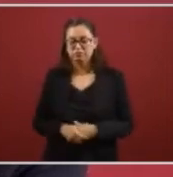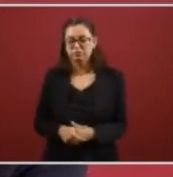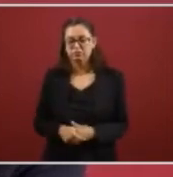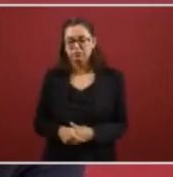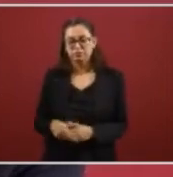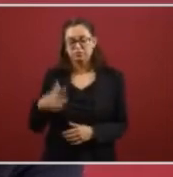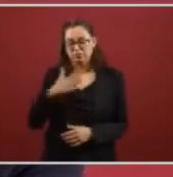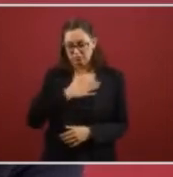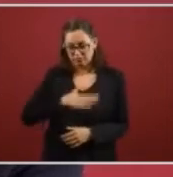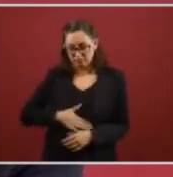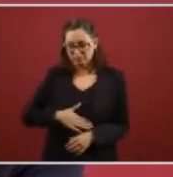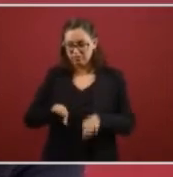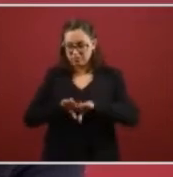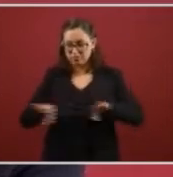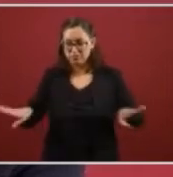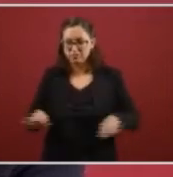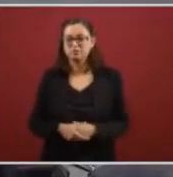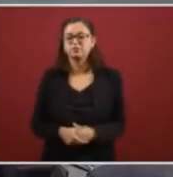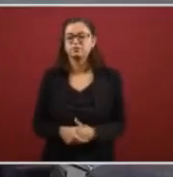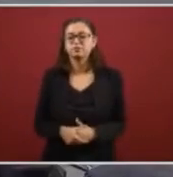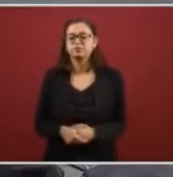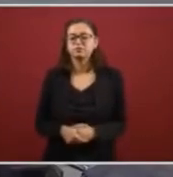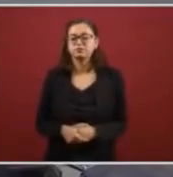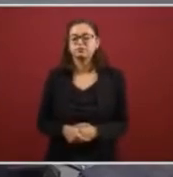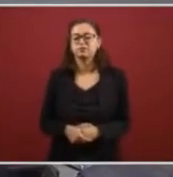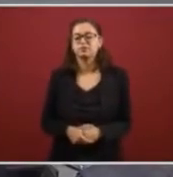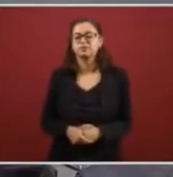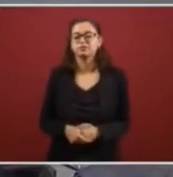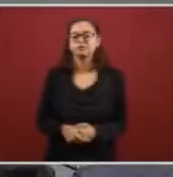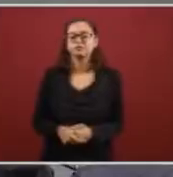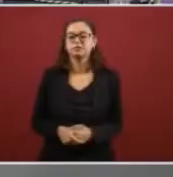be unjust.